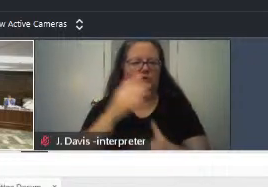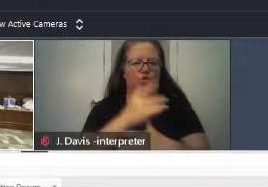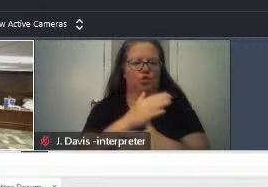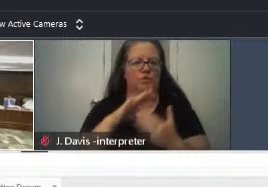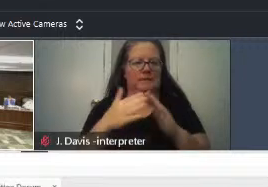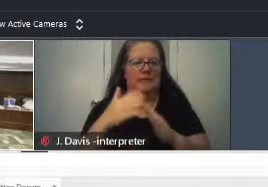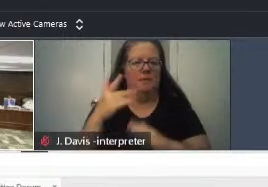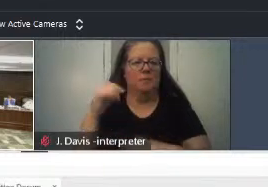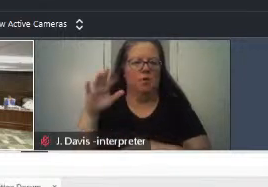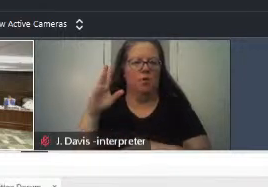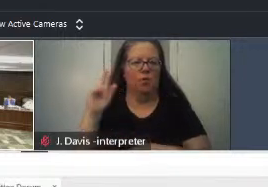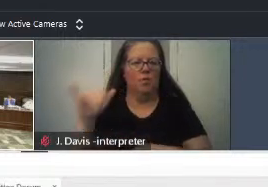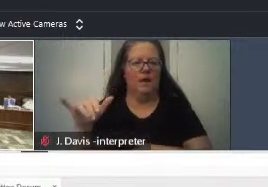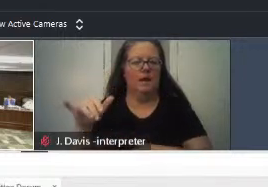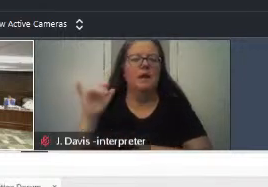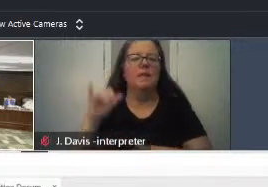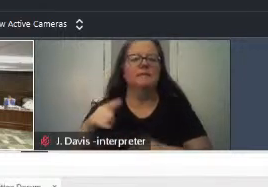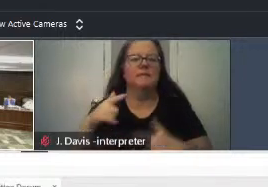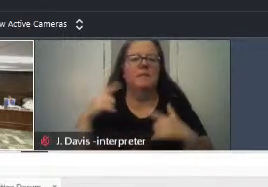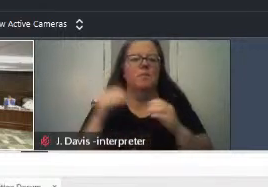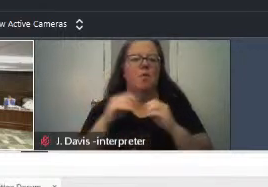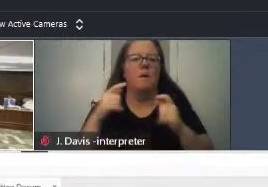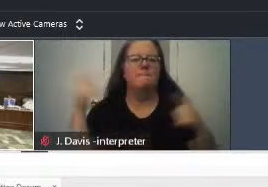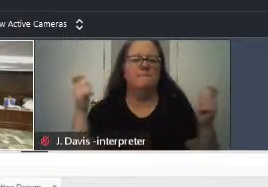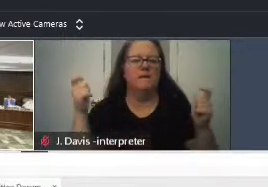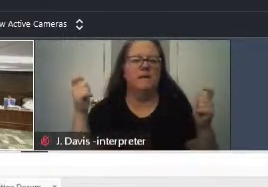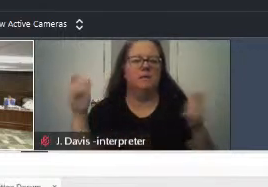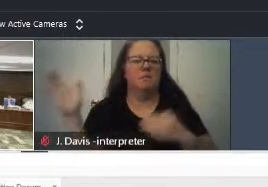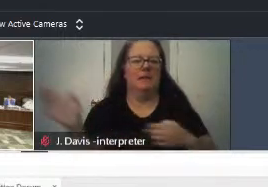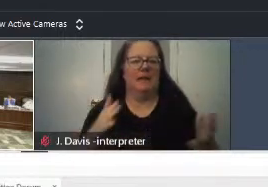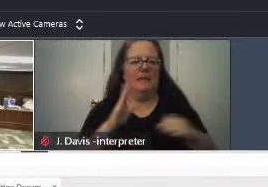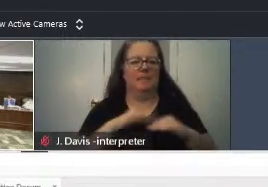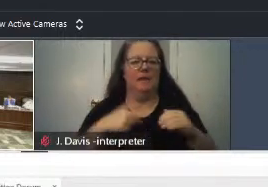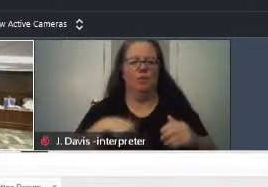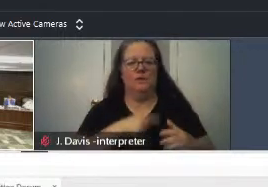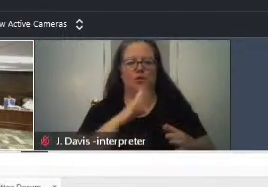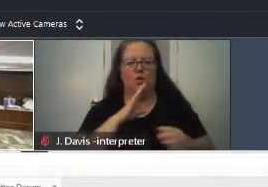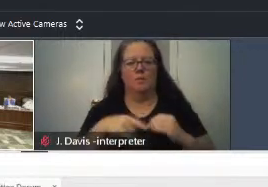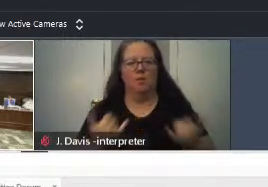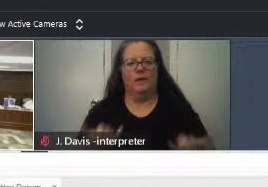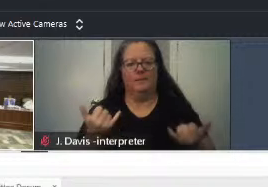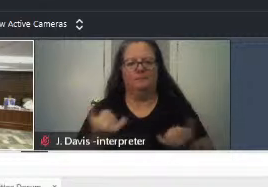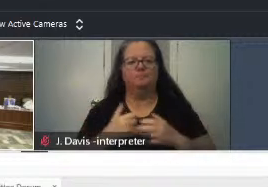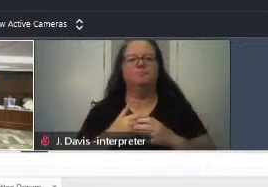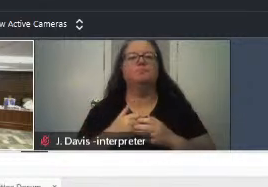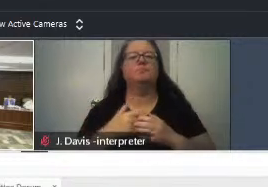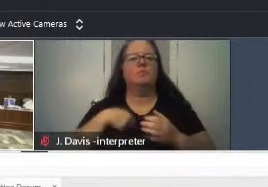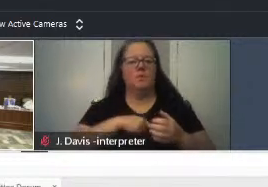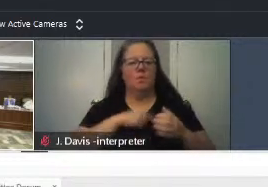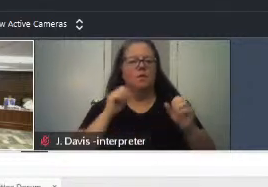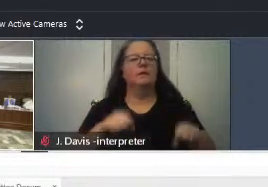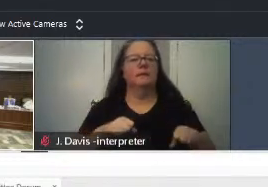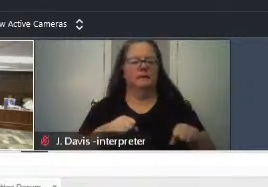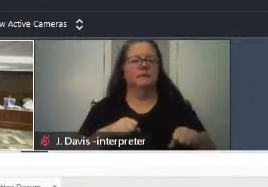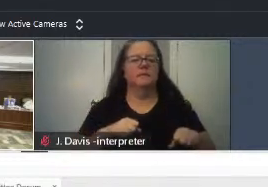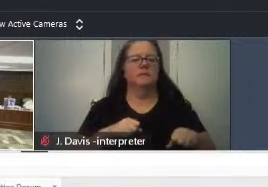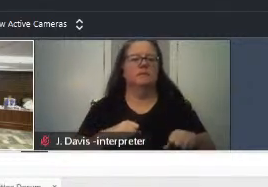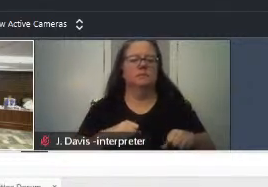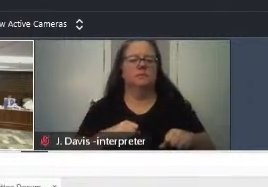side. Likely that's a bigger strategy than what we're talking about here, but it is something we concern about.